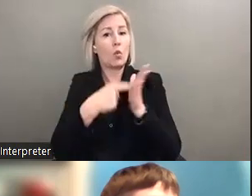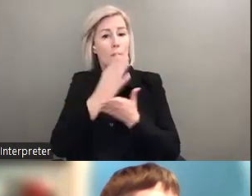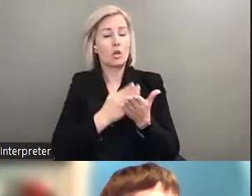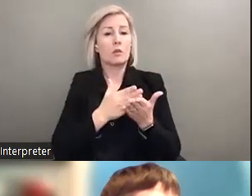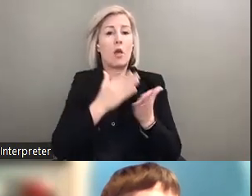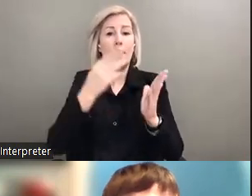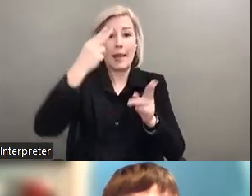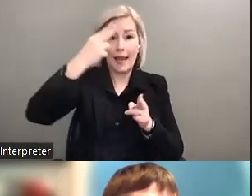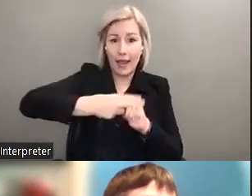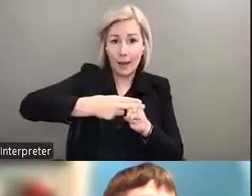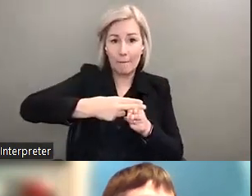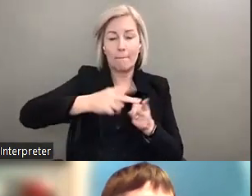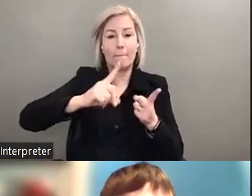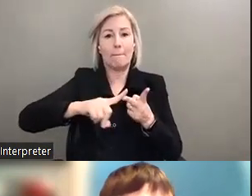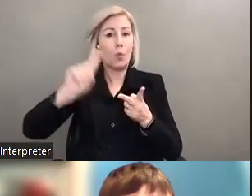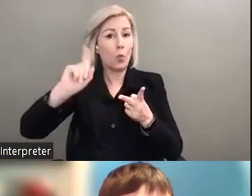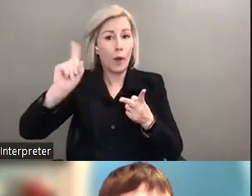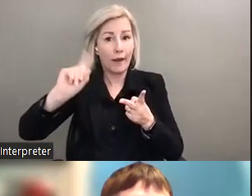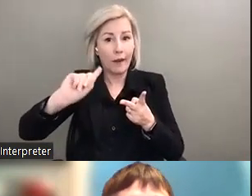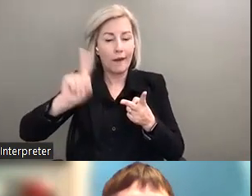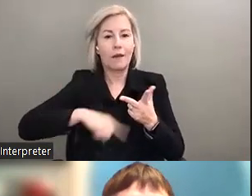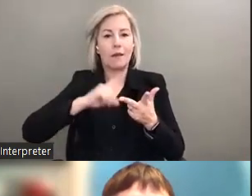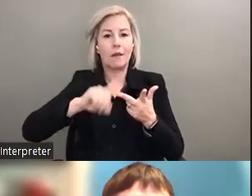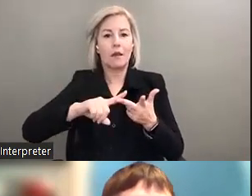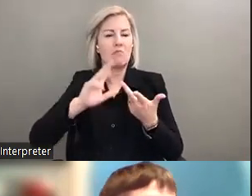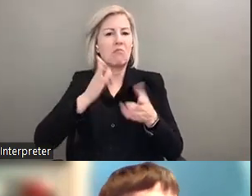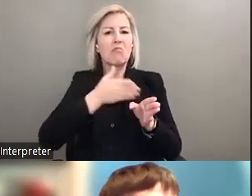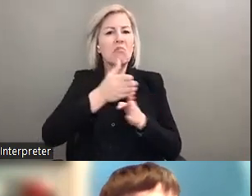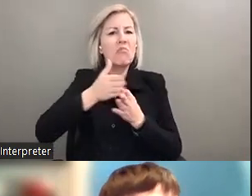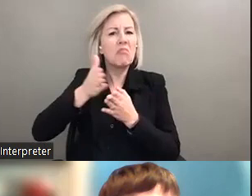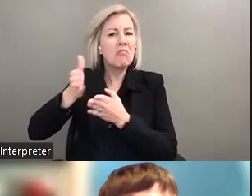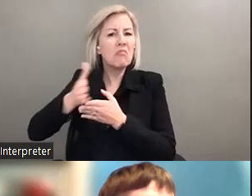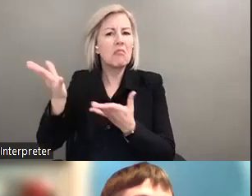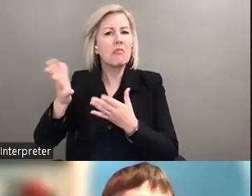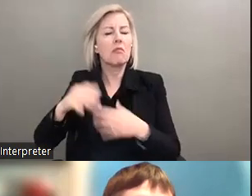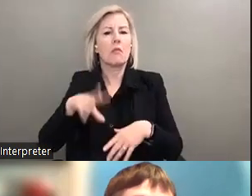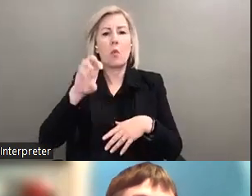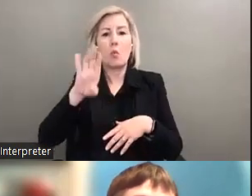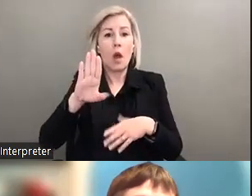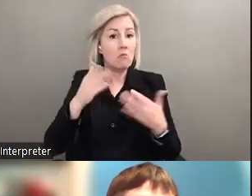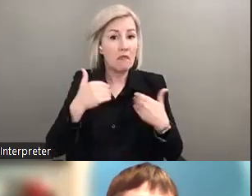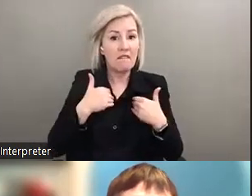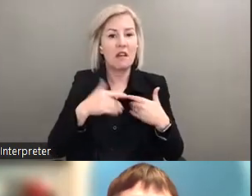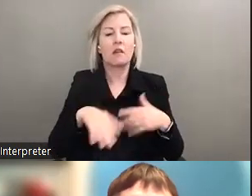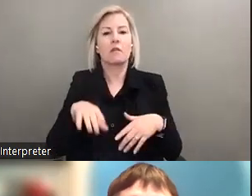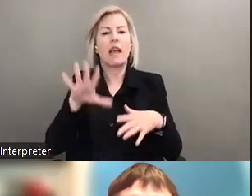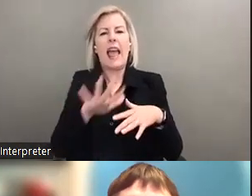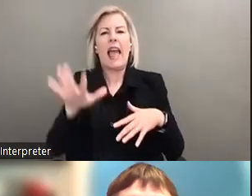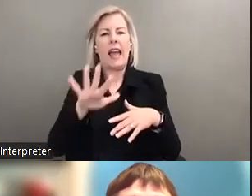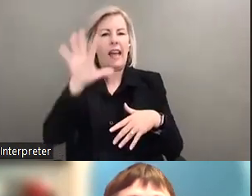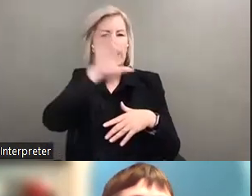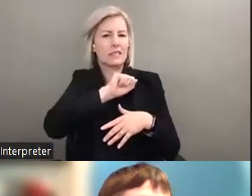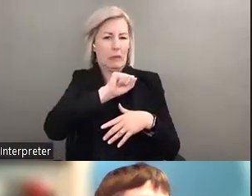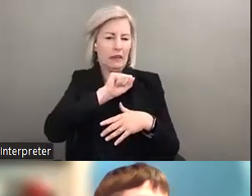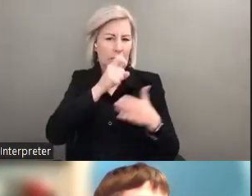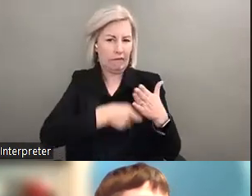name, location, genre, web presence, and estimated fee range.